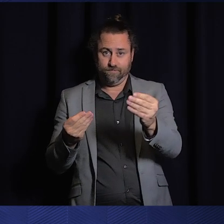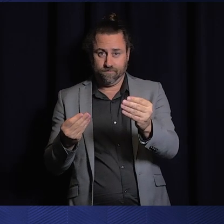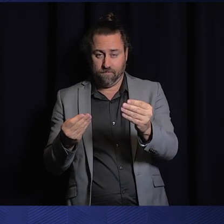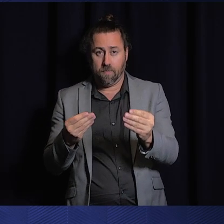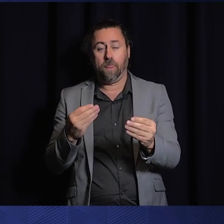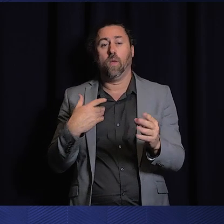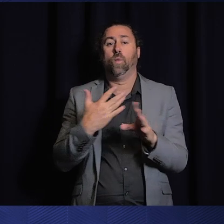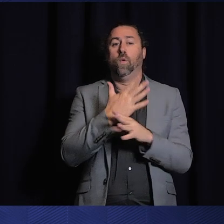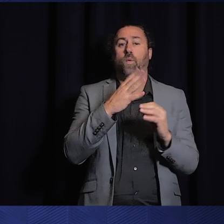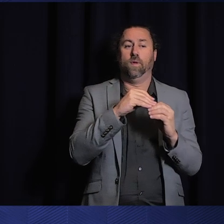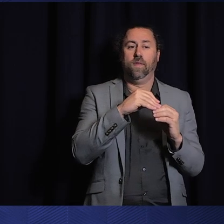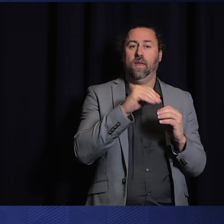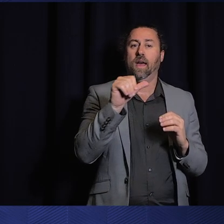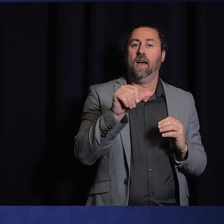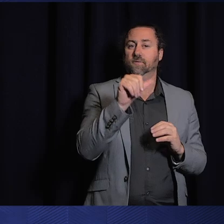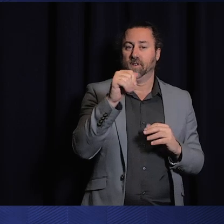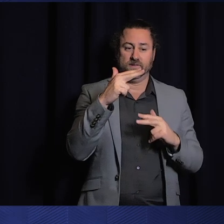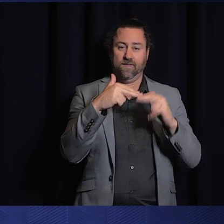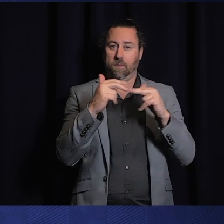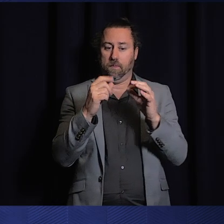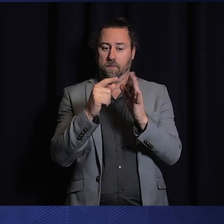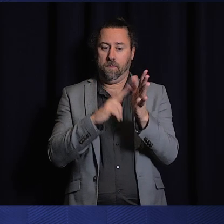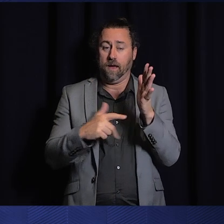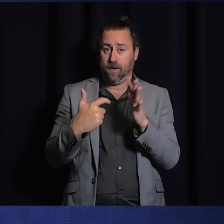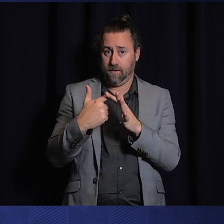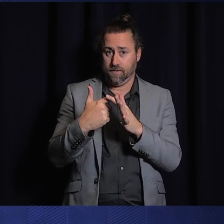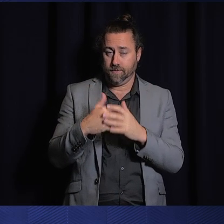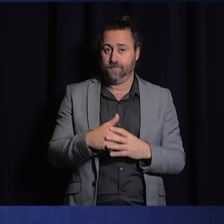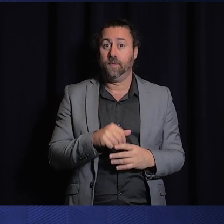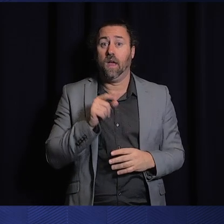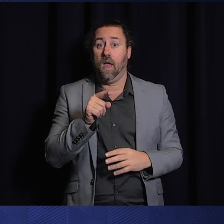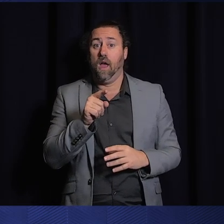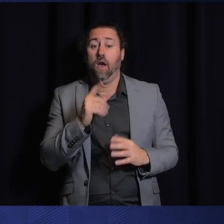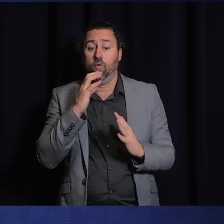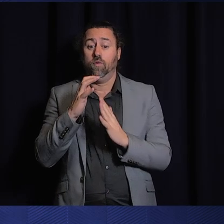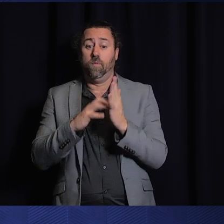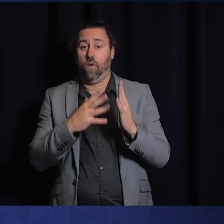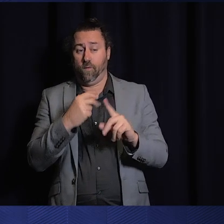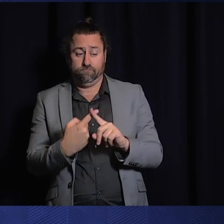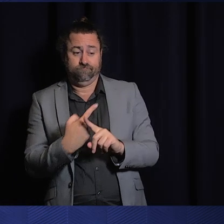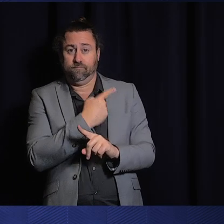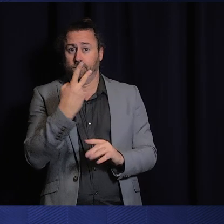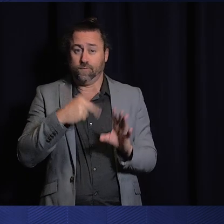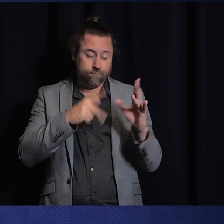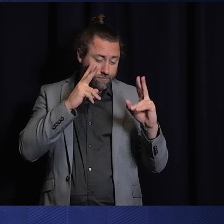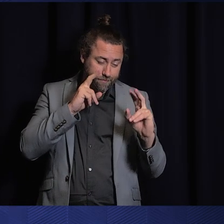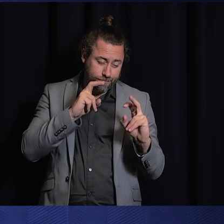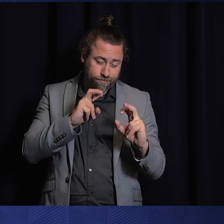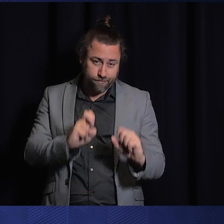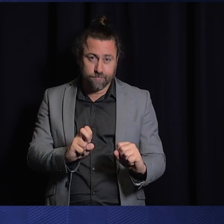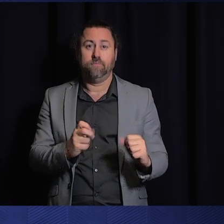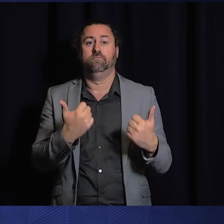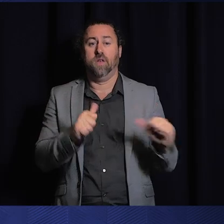jointly with the Asian Development Bank. This report is the result of 2 years of work, and it is to date the most